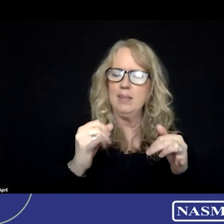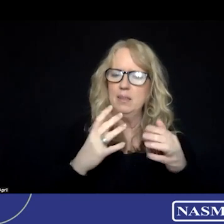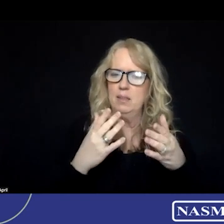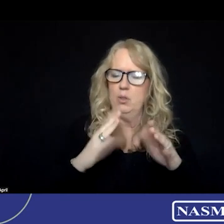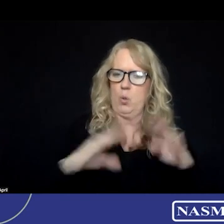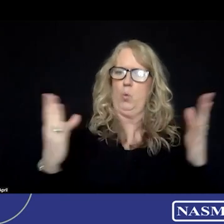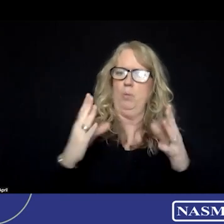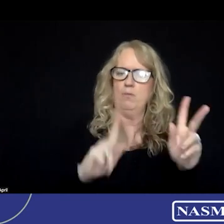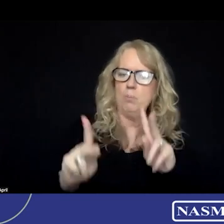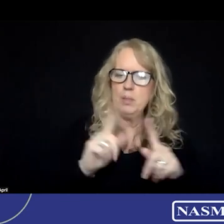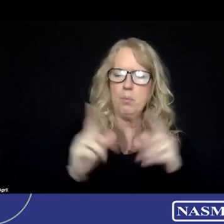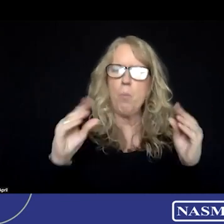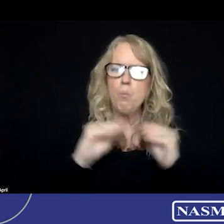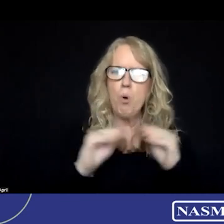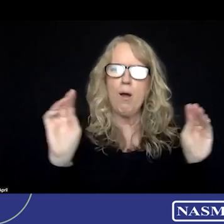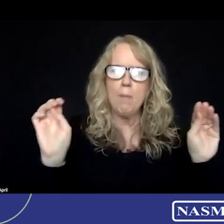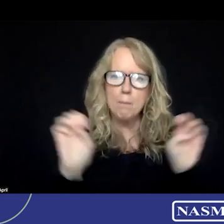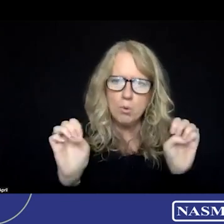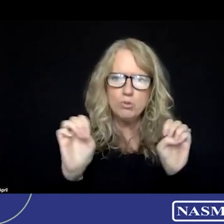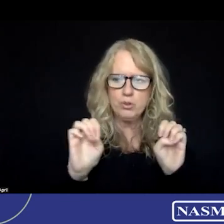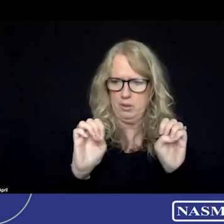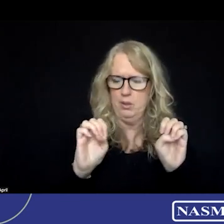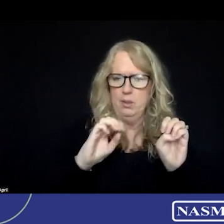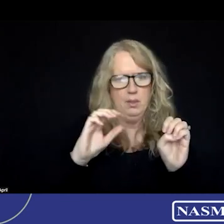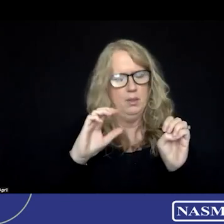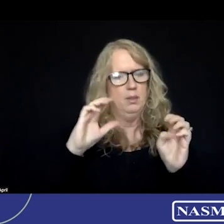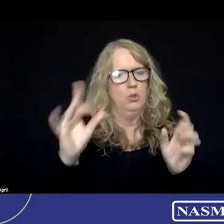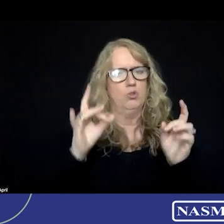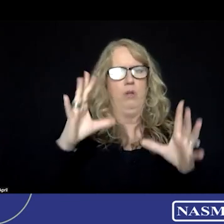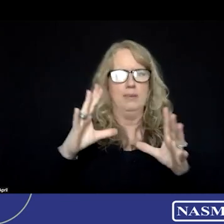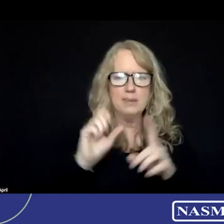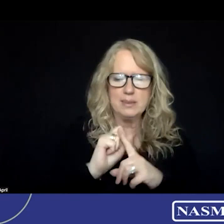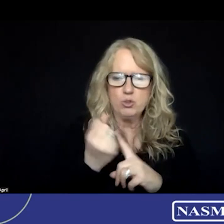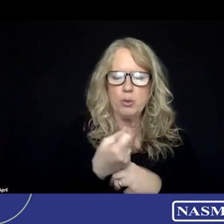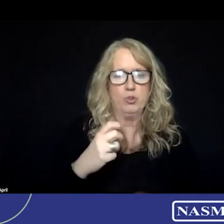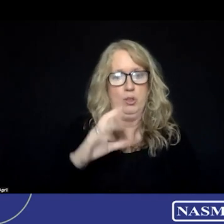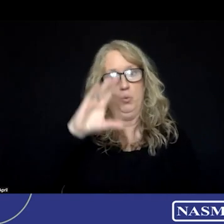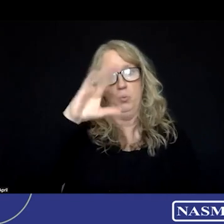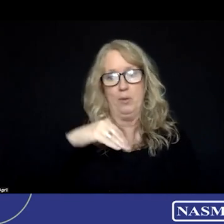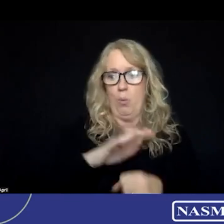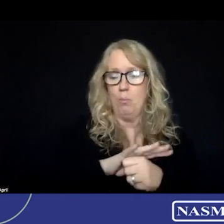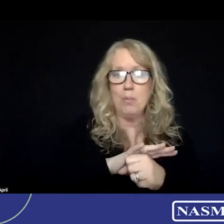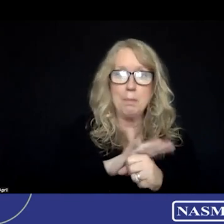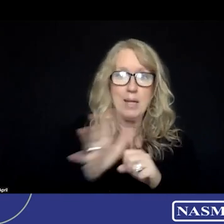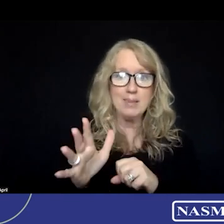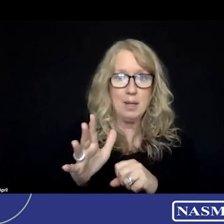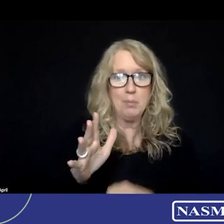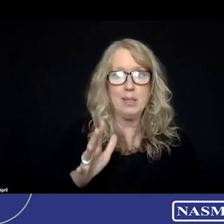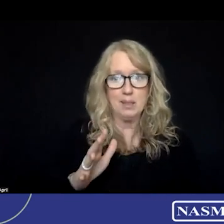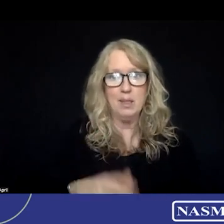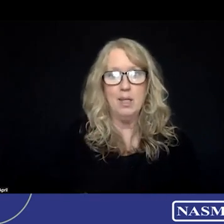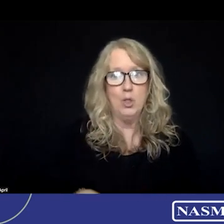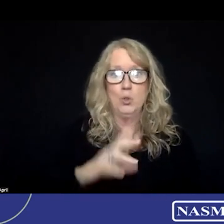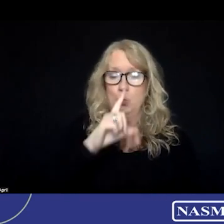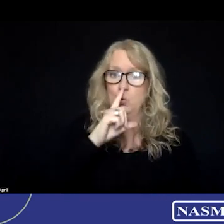more emergent crises. And certainly, you know, we know that the pandemic has